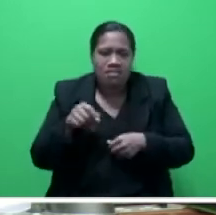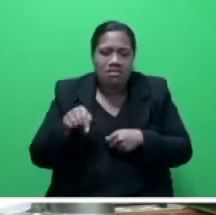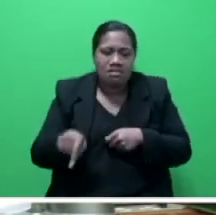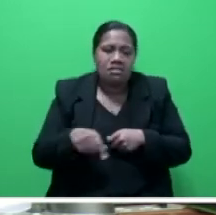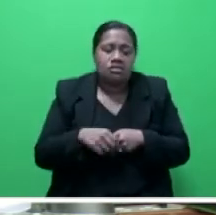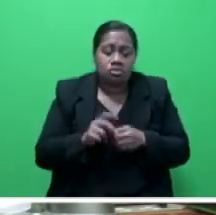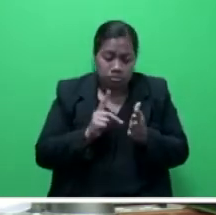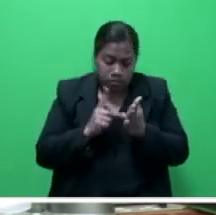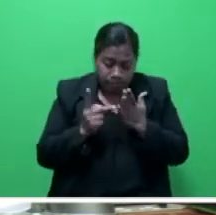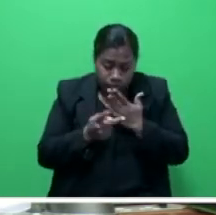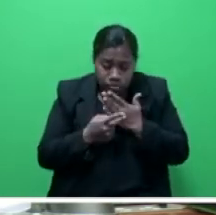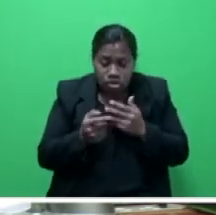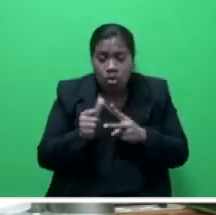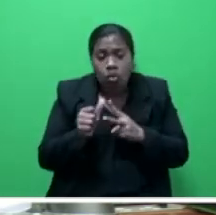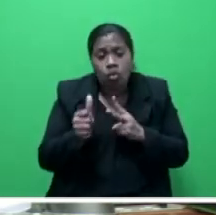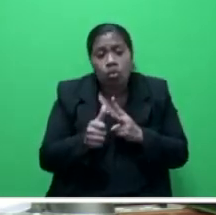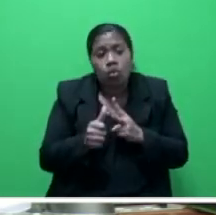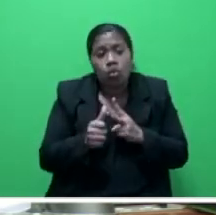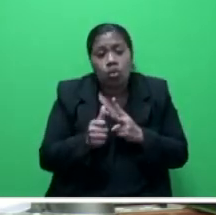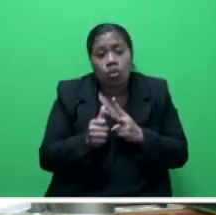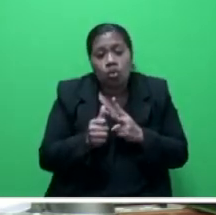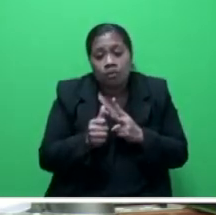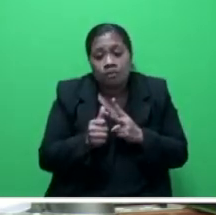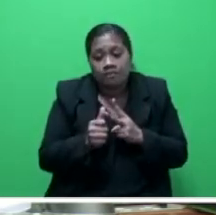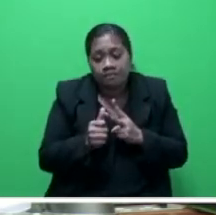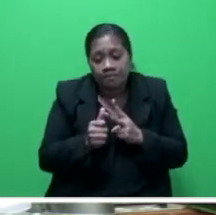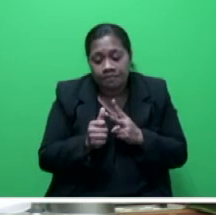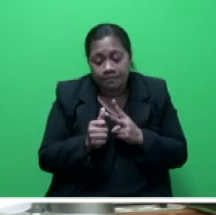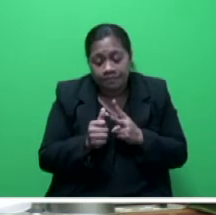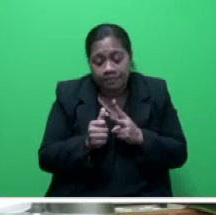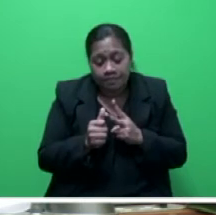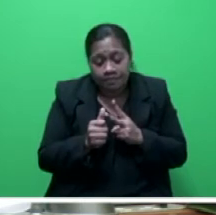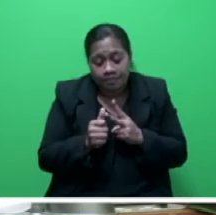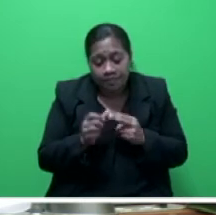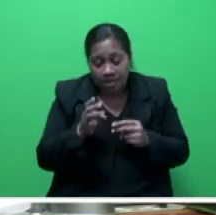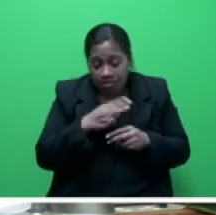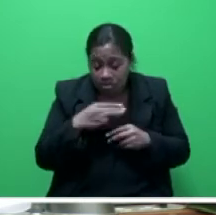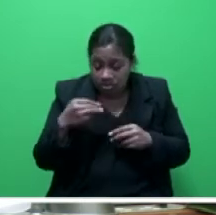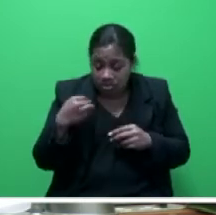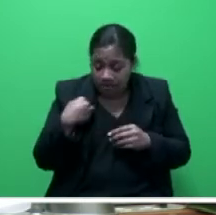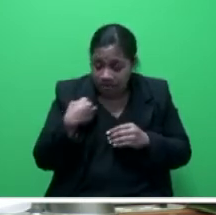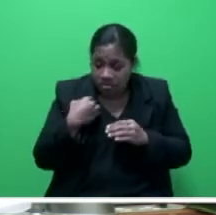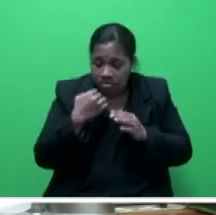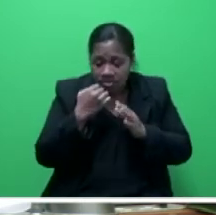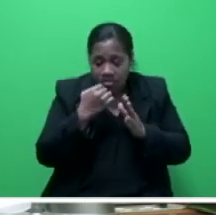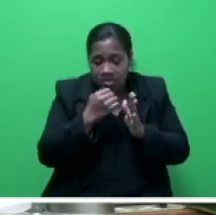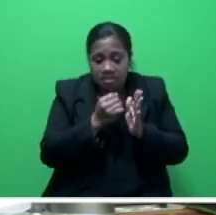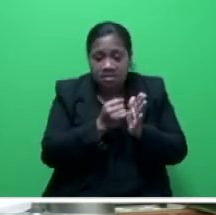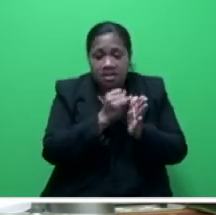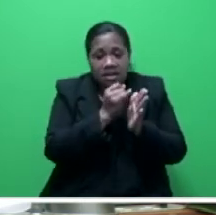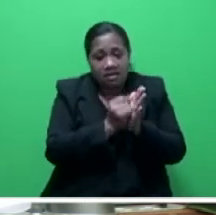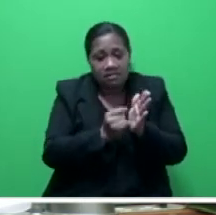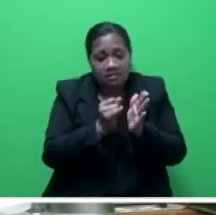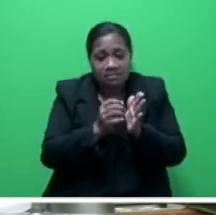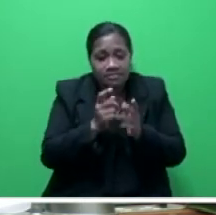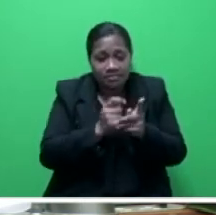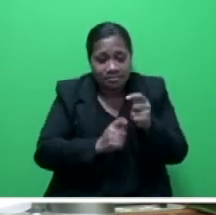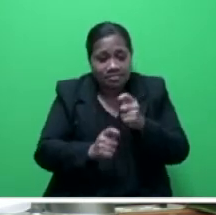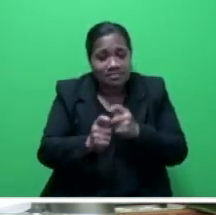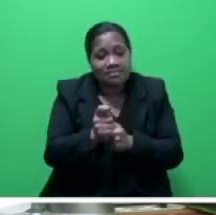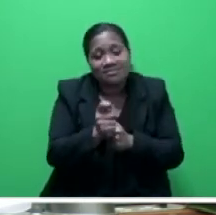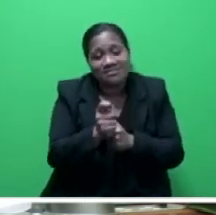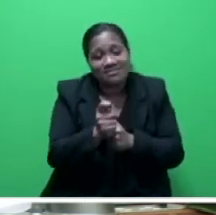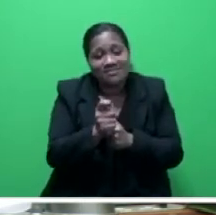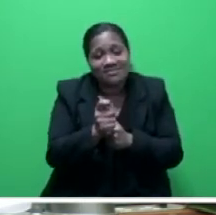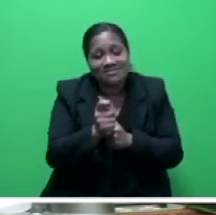has also received blessing from Honourable Minister for Trade, Industry and Trade, Honourable Khoya.